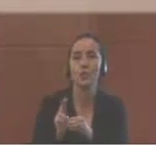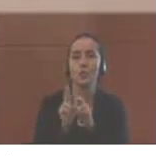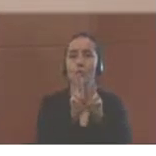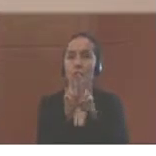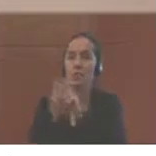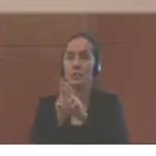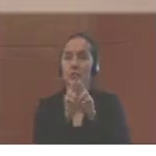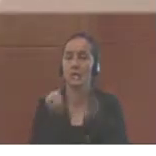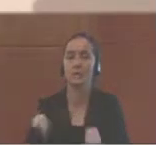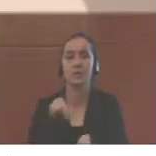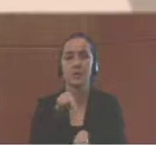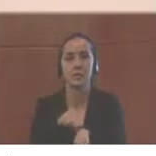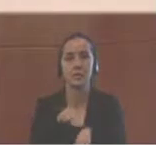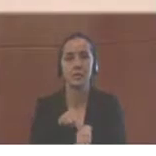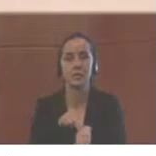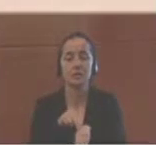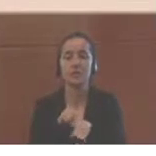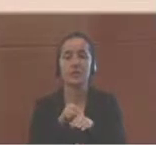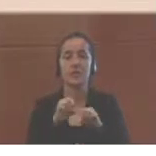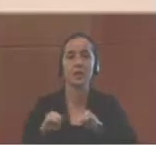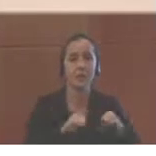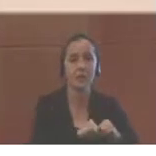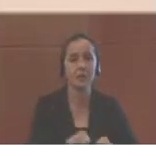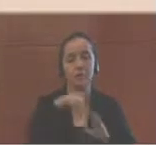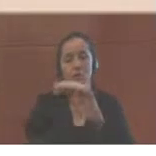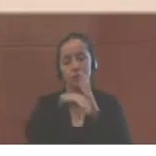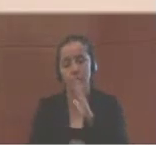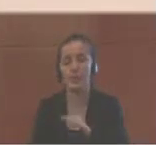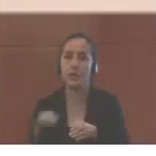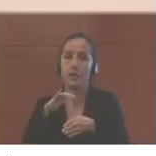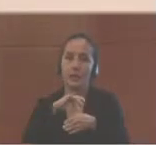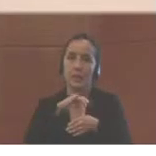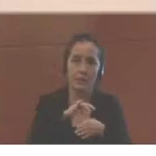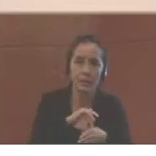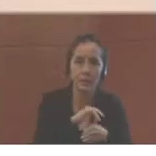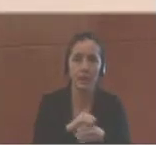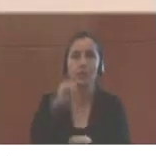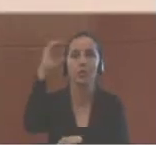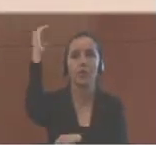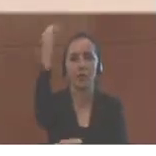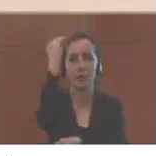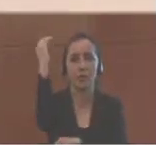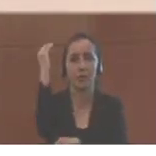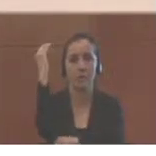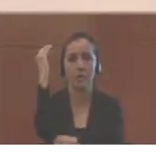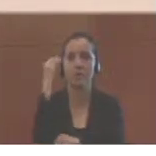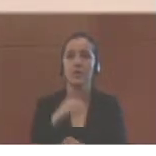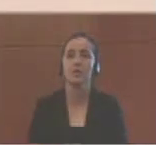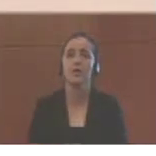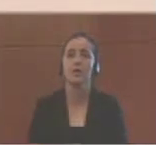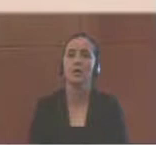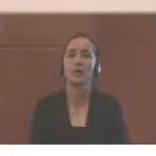representative of the National Unit of Disaster Risk Management from Colombia,